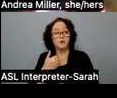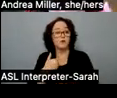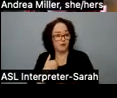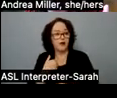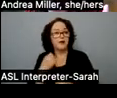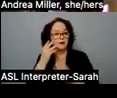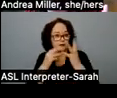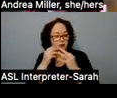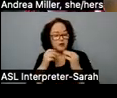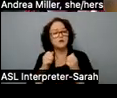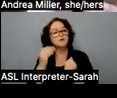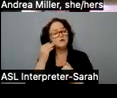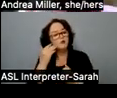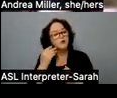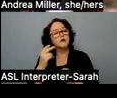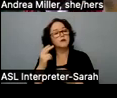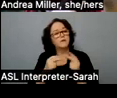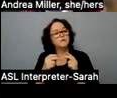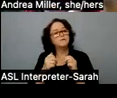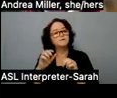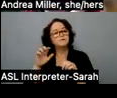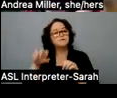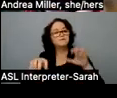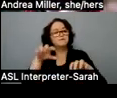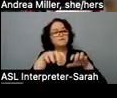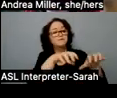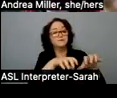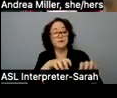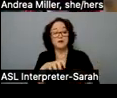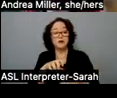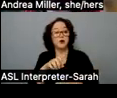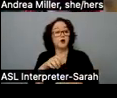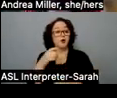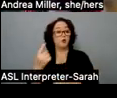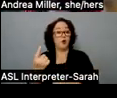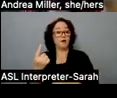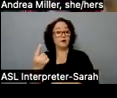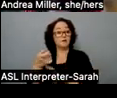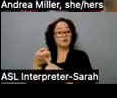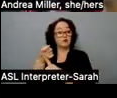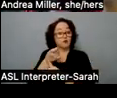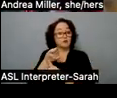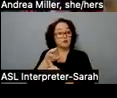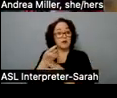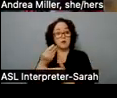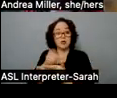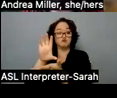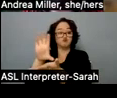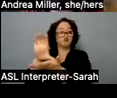again, putting those developments together. It's not just all one source that money comes from. It's we have some